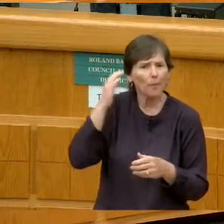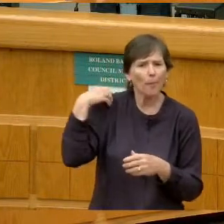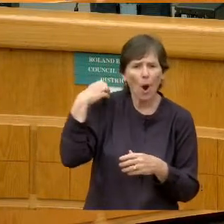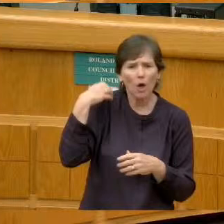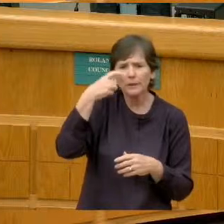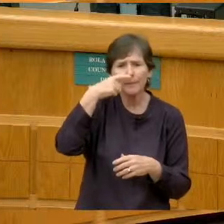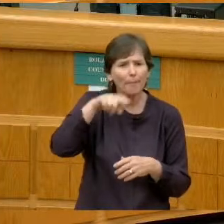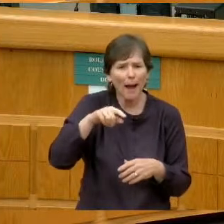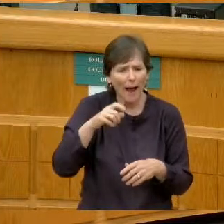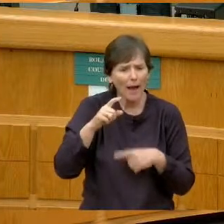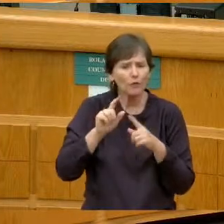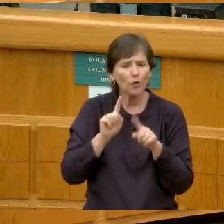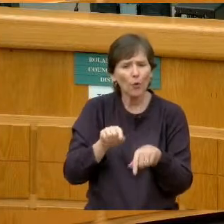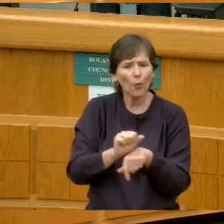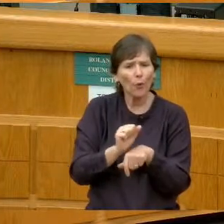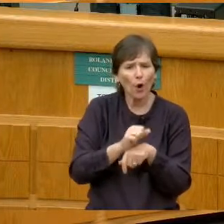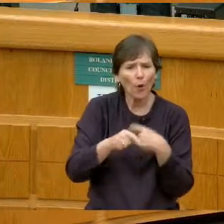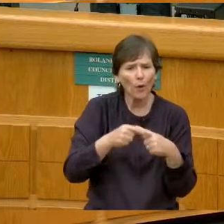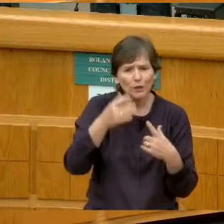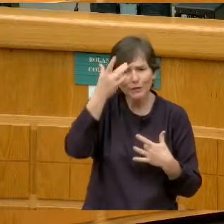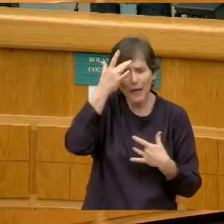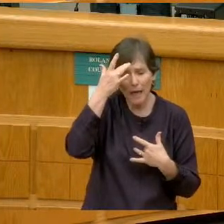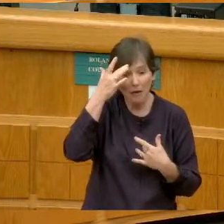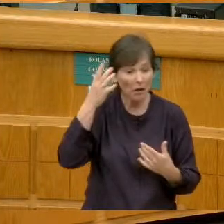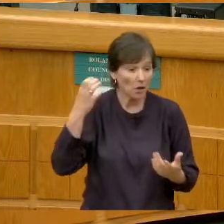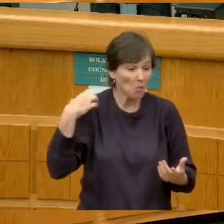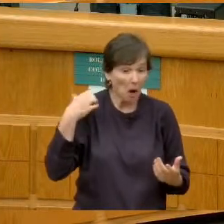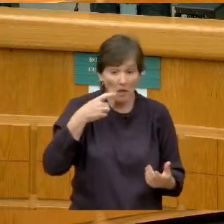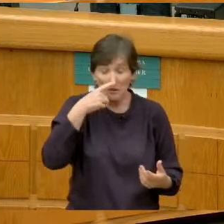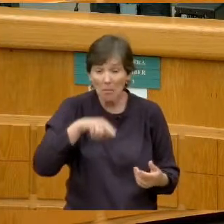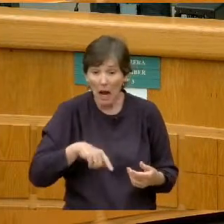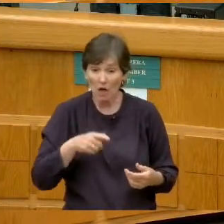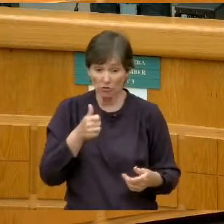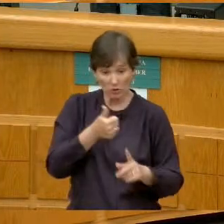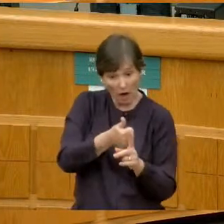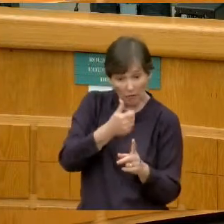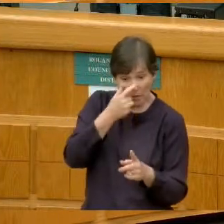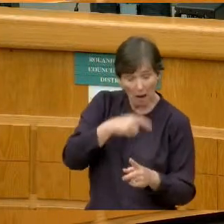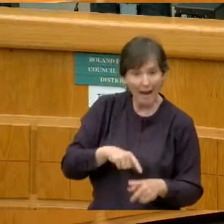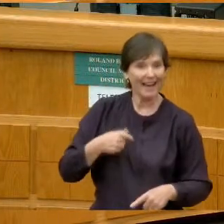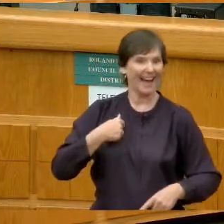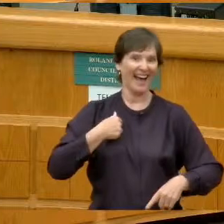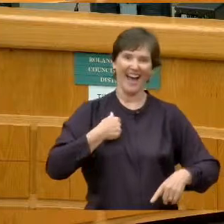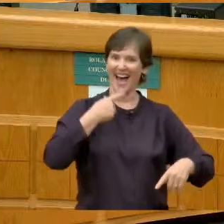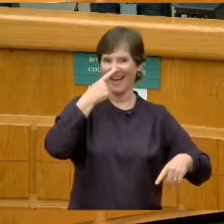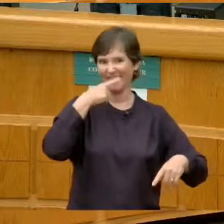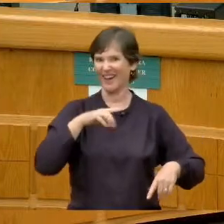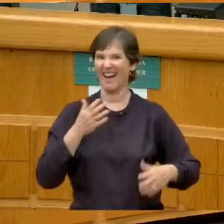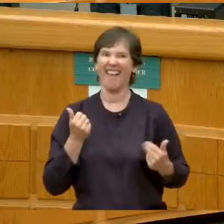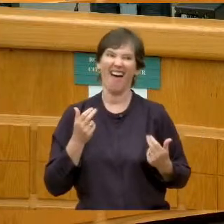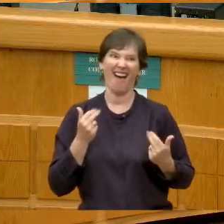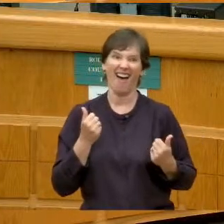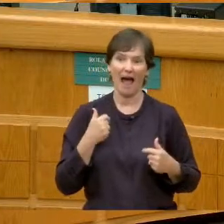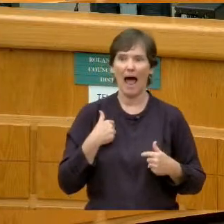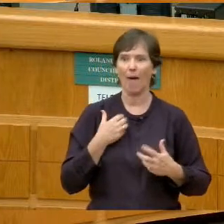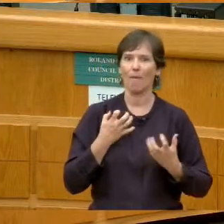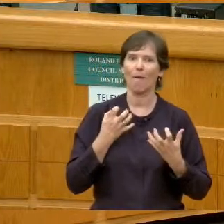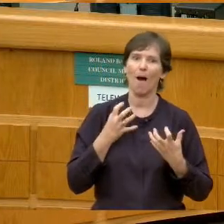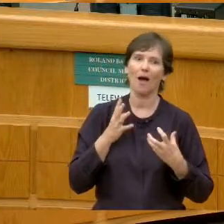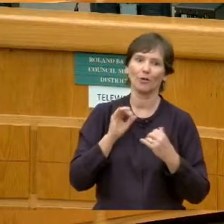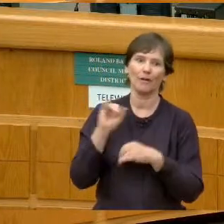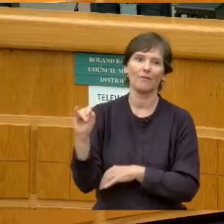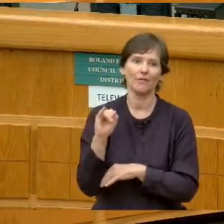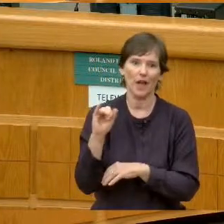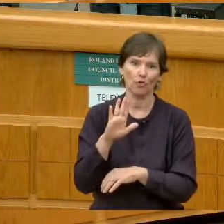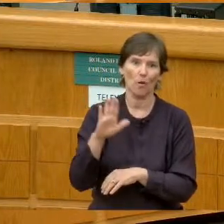don't mind, I definitely don't mind either. I really would love to visit your boss next. He seems very